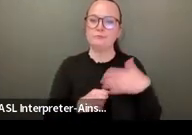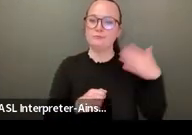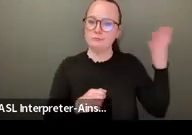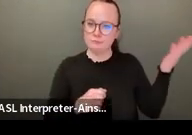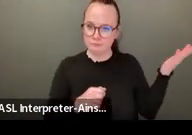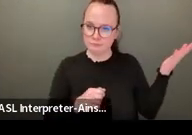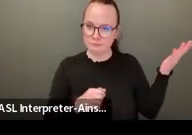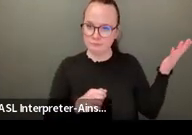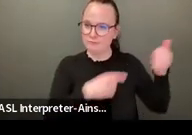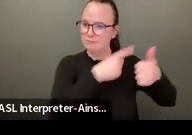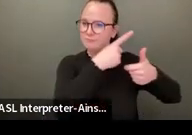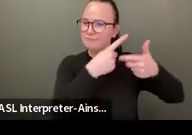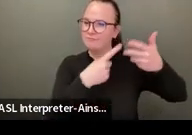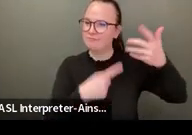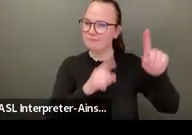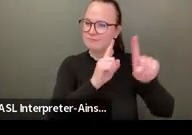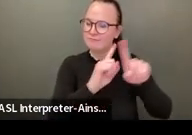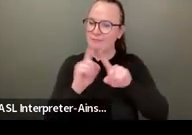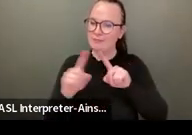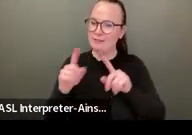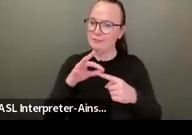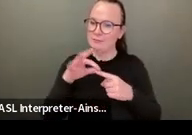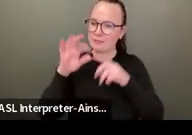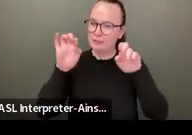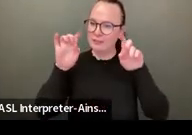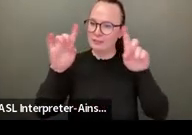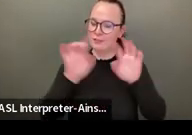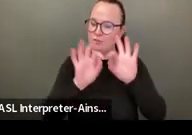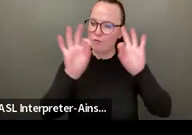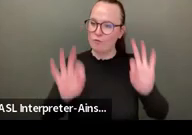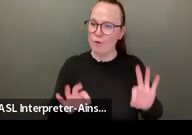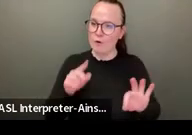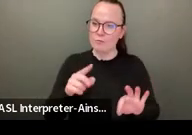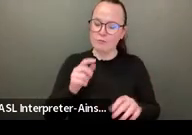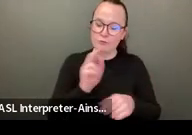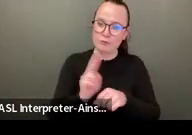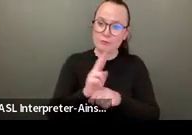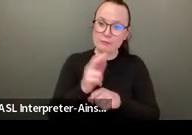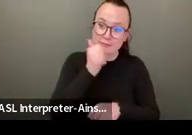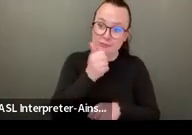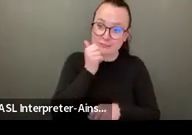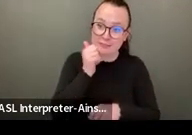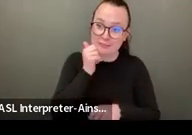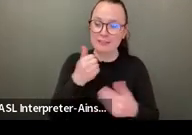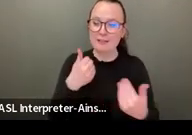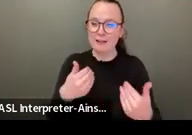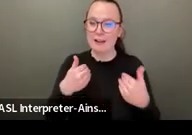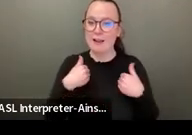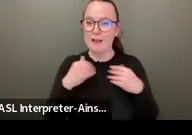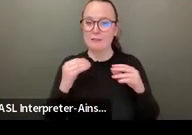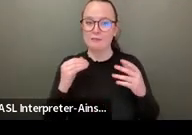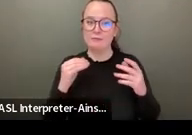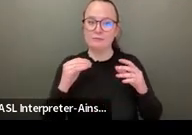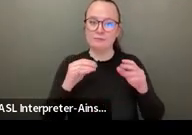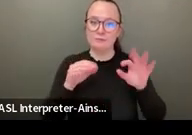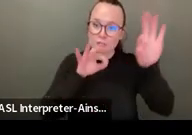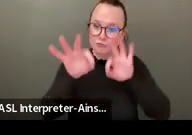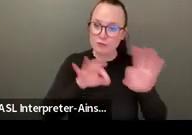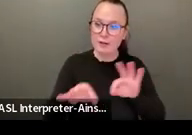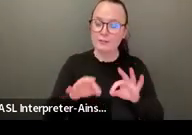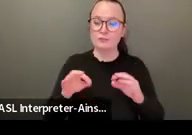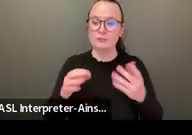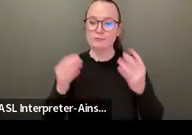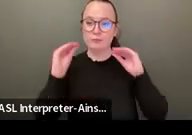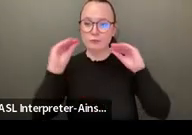education forms that you're using day in and day out, and it gives directions, instructions, and